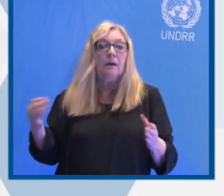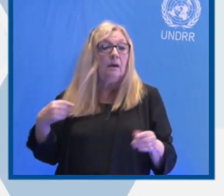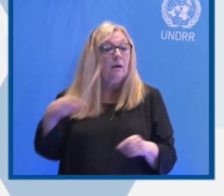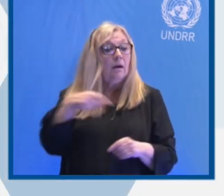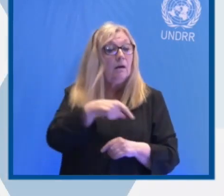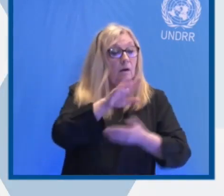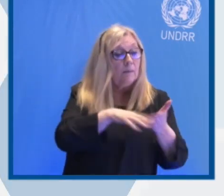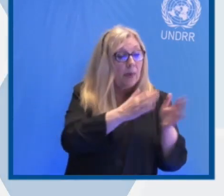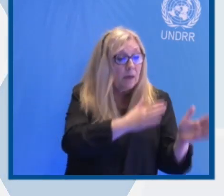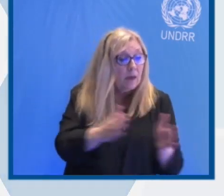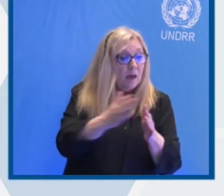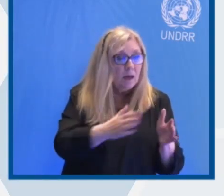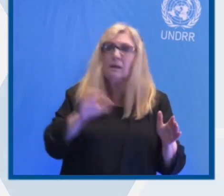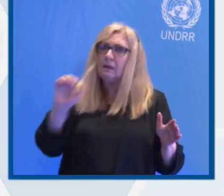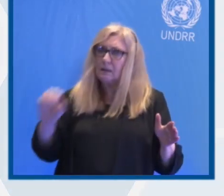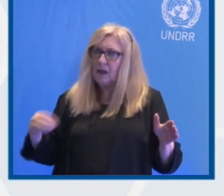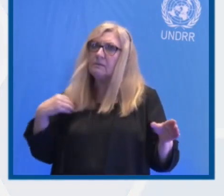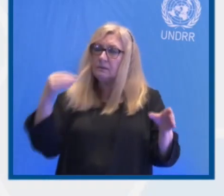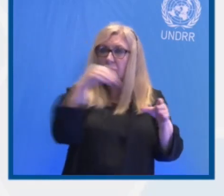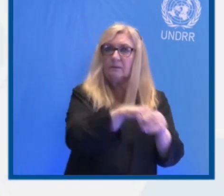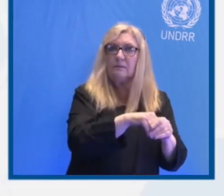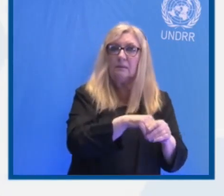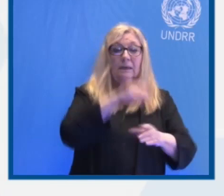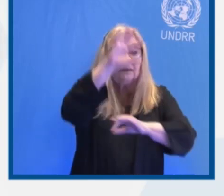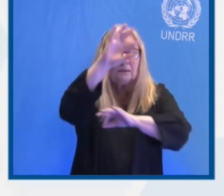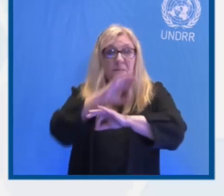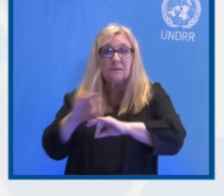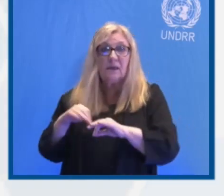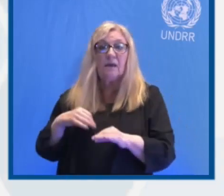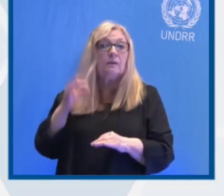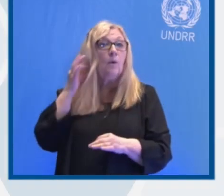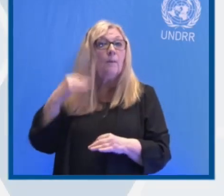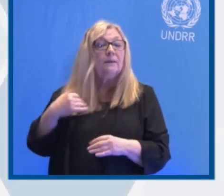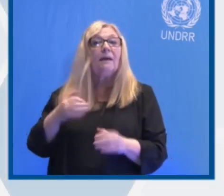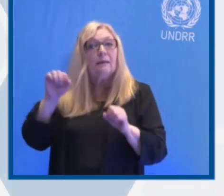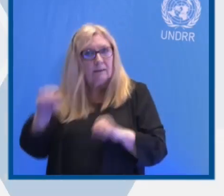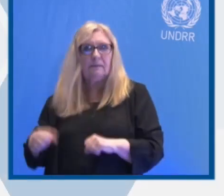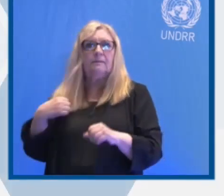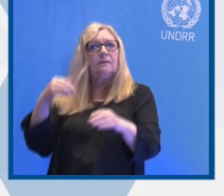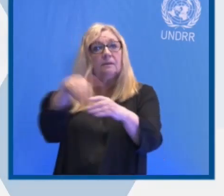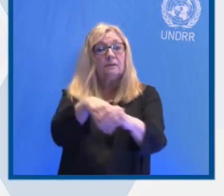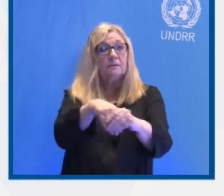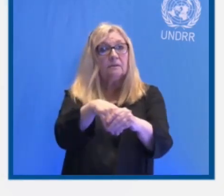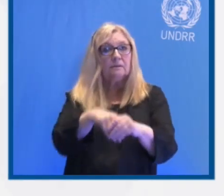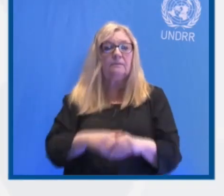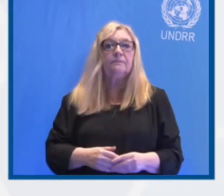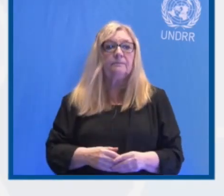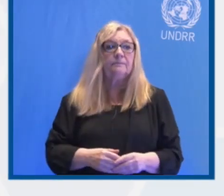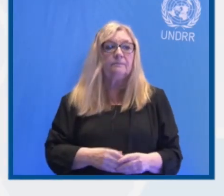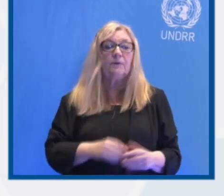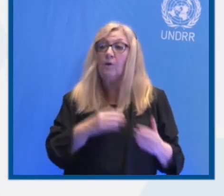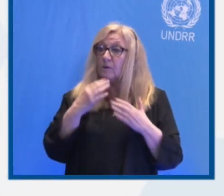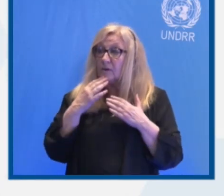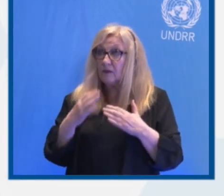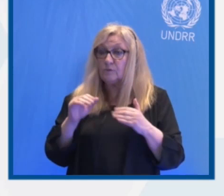the implementation of the project. Thank you. Thank you, Minister, for that. Let me now turn to the